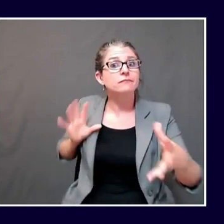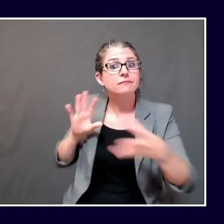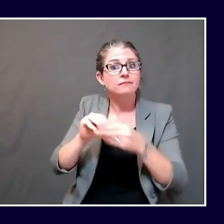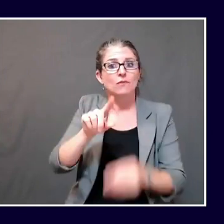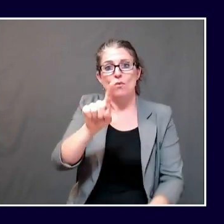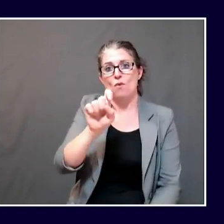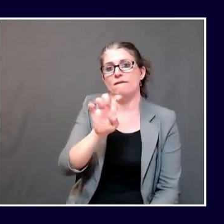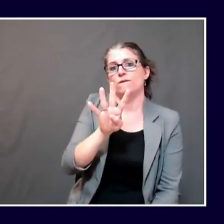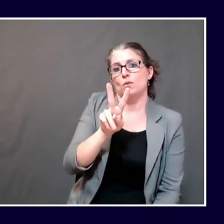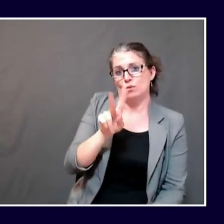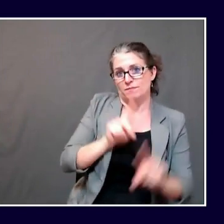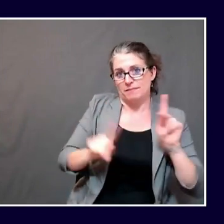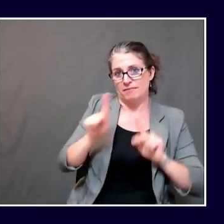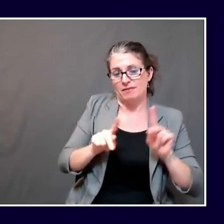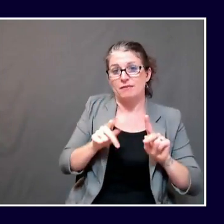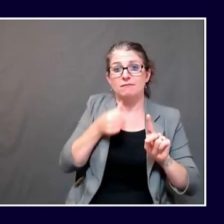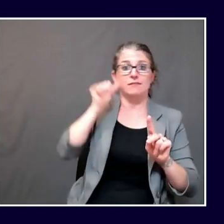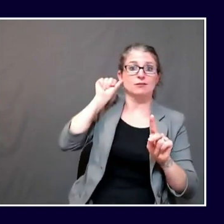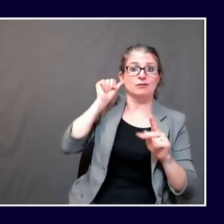1,062 healthcare workers.